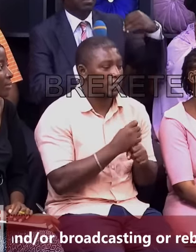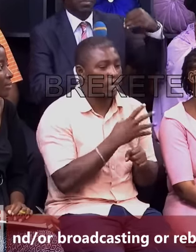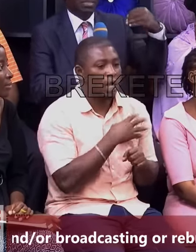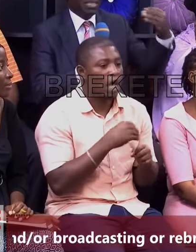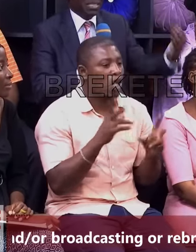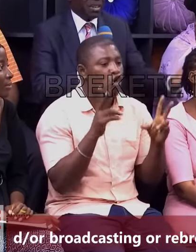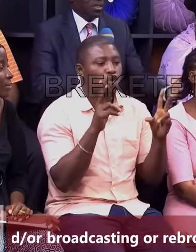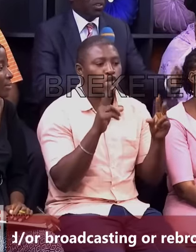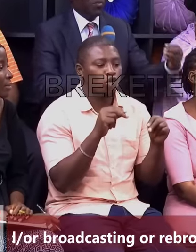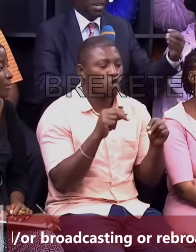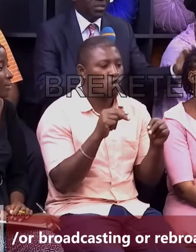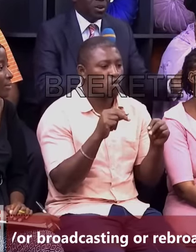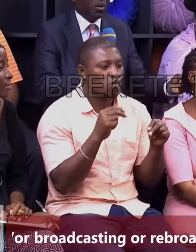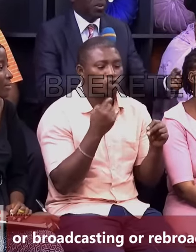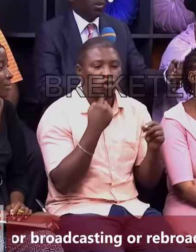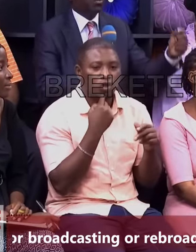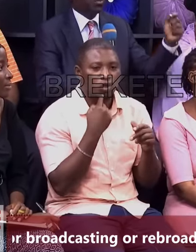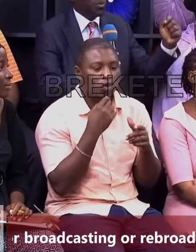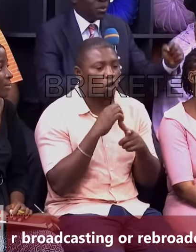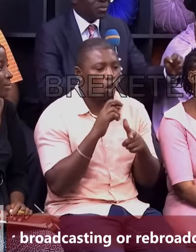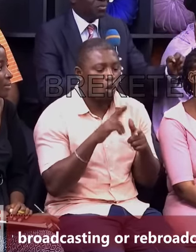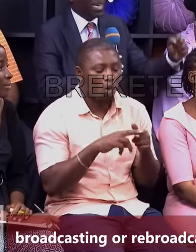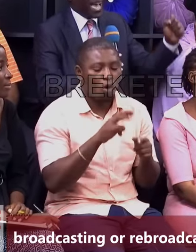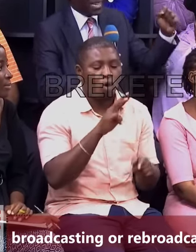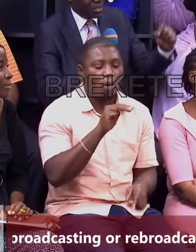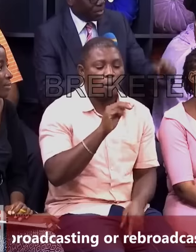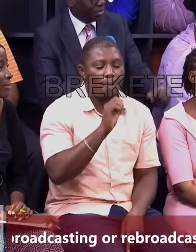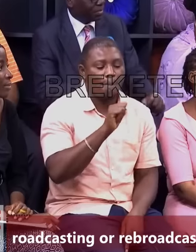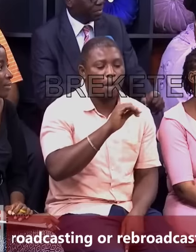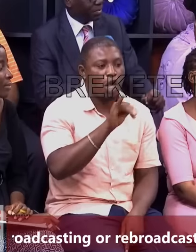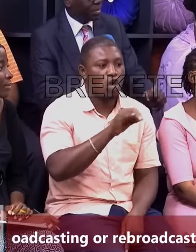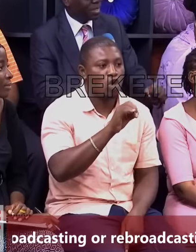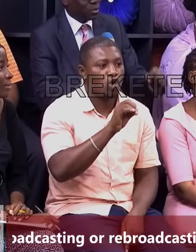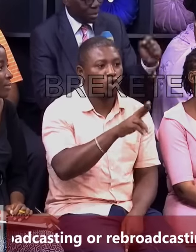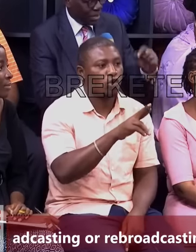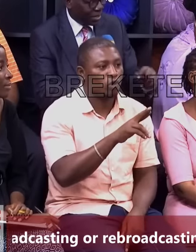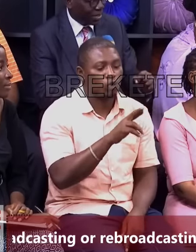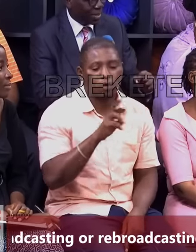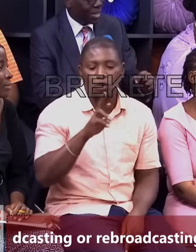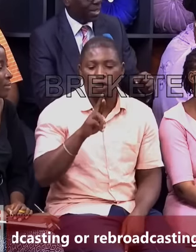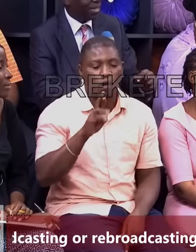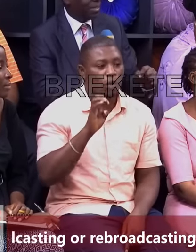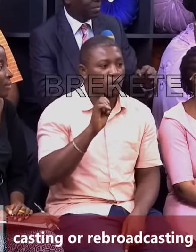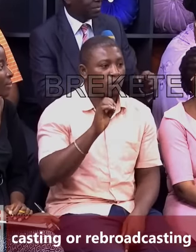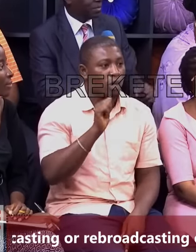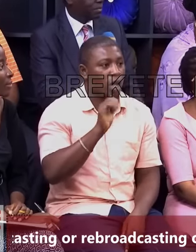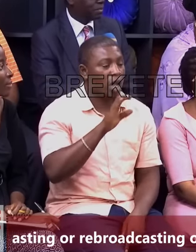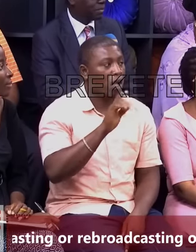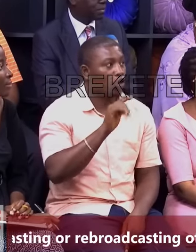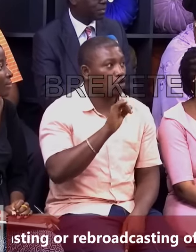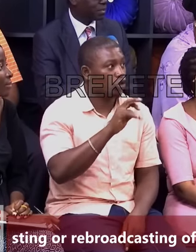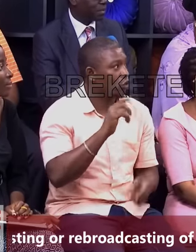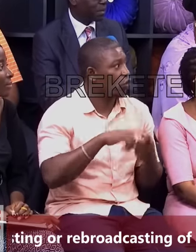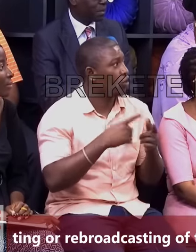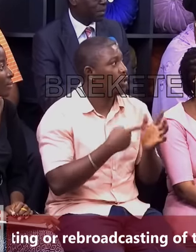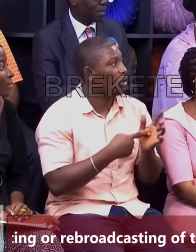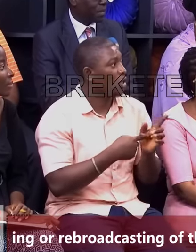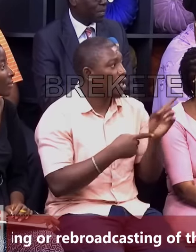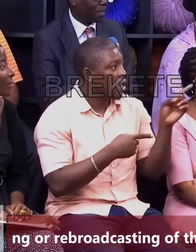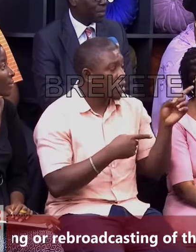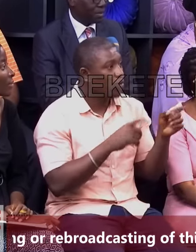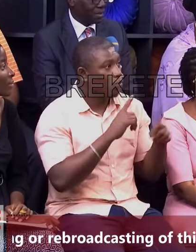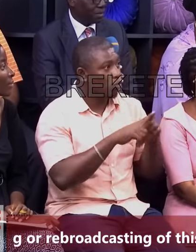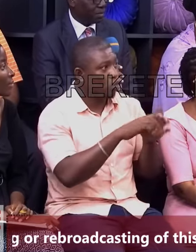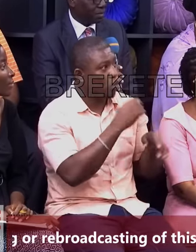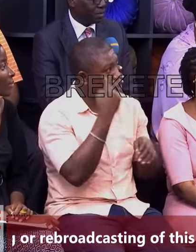no serious or major unts reaction to this but do you know that you people in